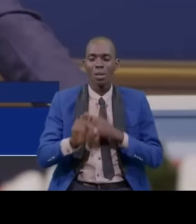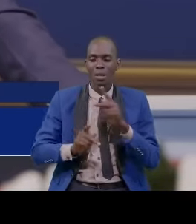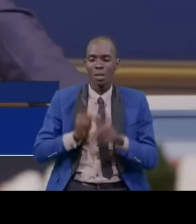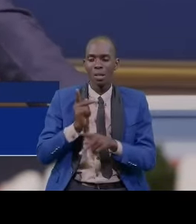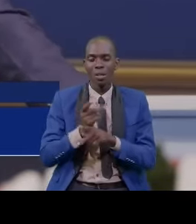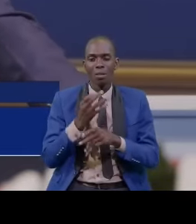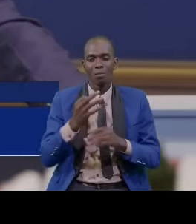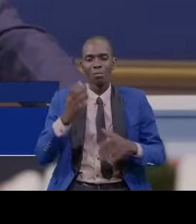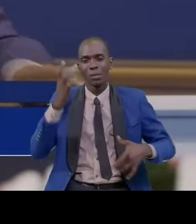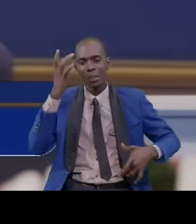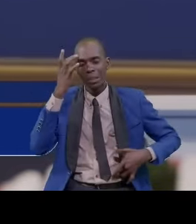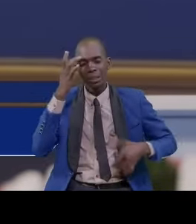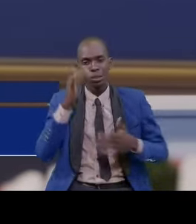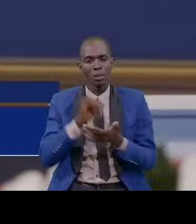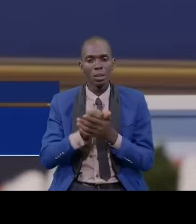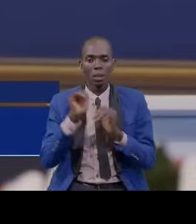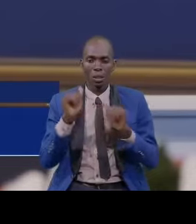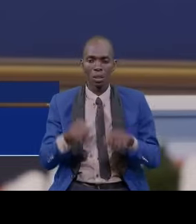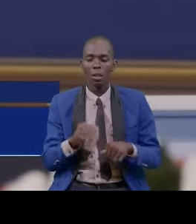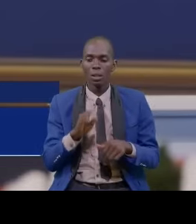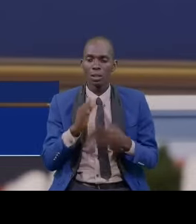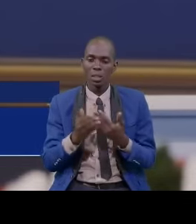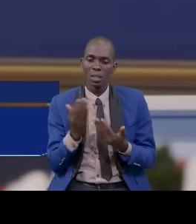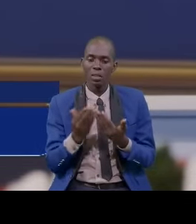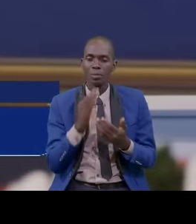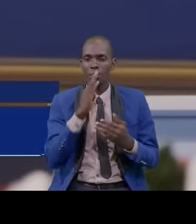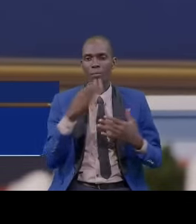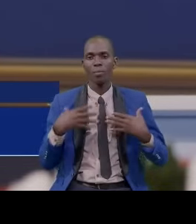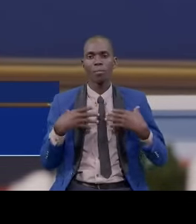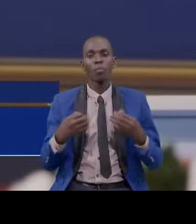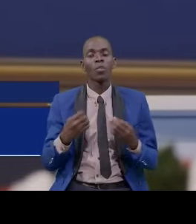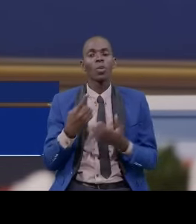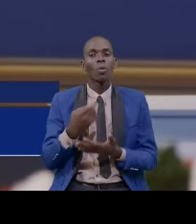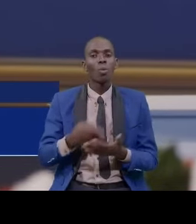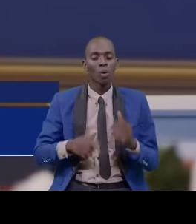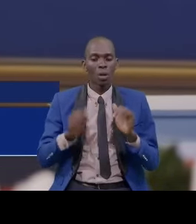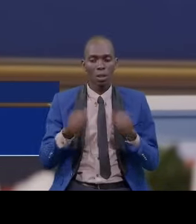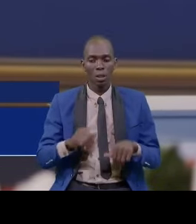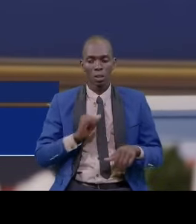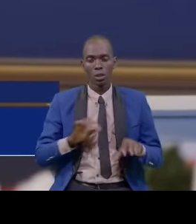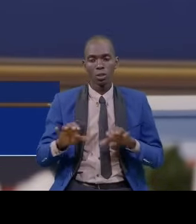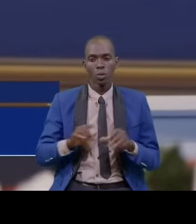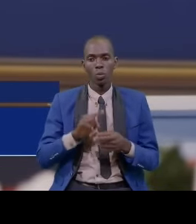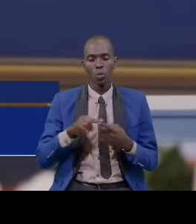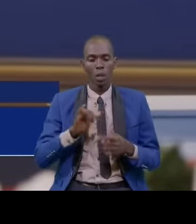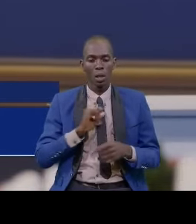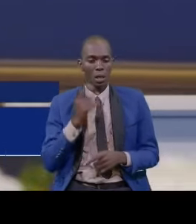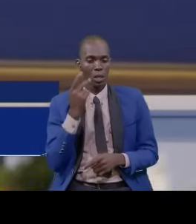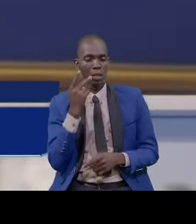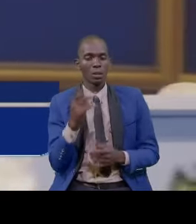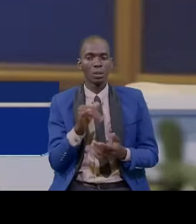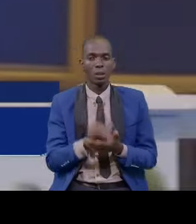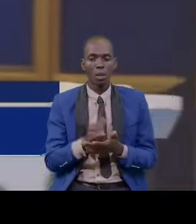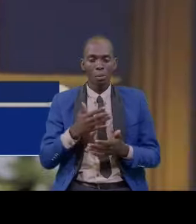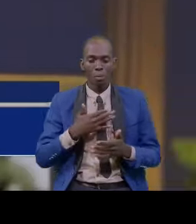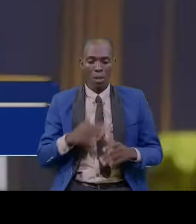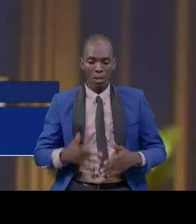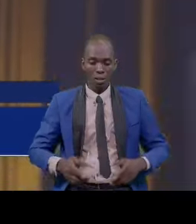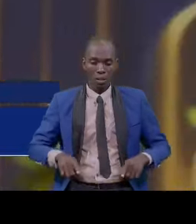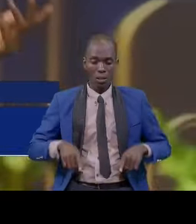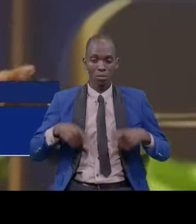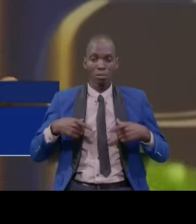easily be healed? What do I do when I see that my lifestyle is hurting me? That's where we come